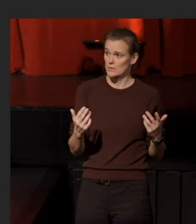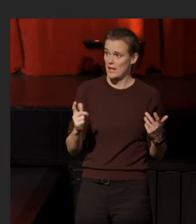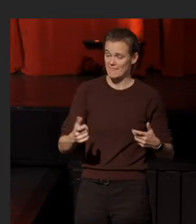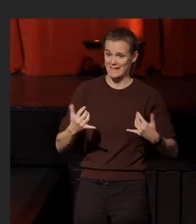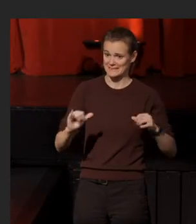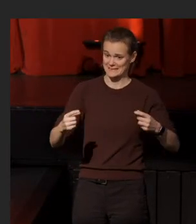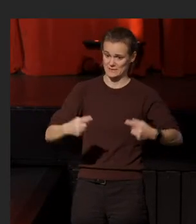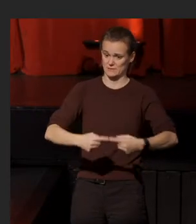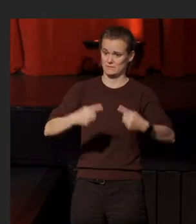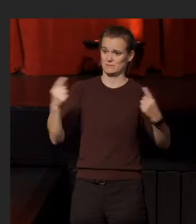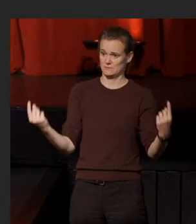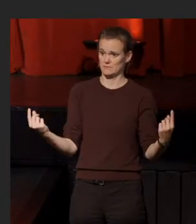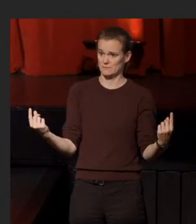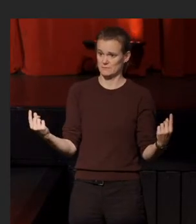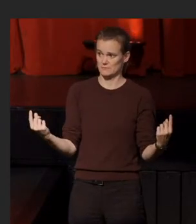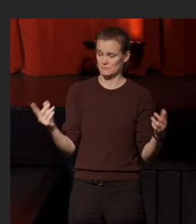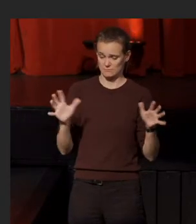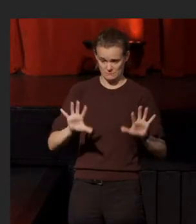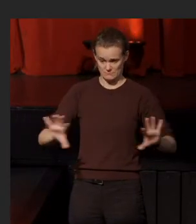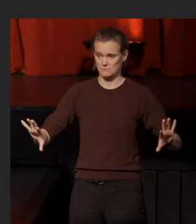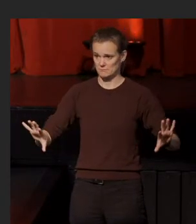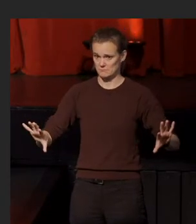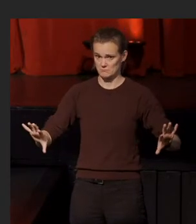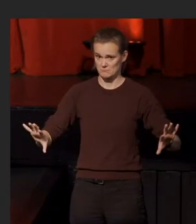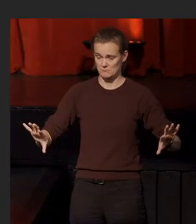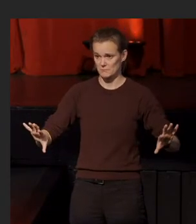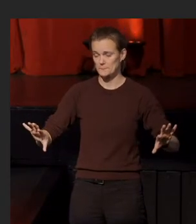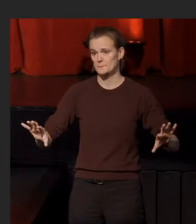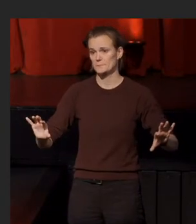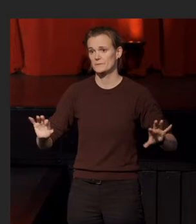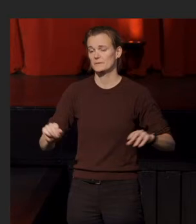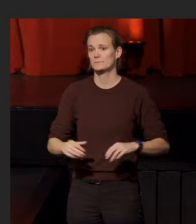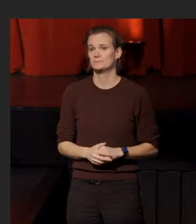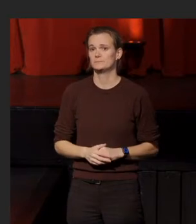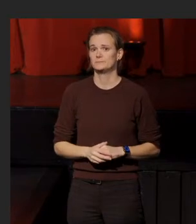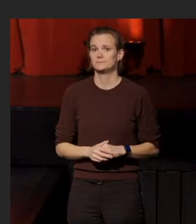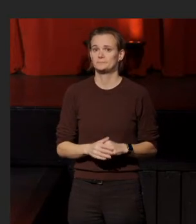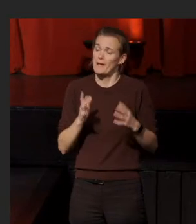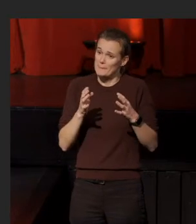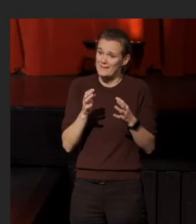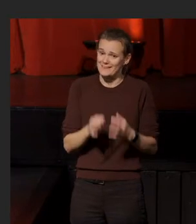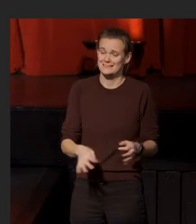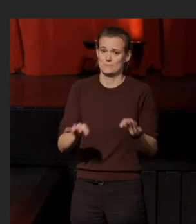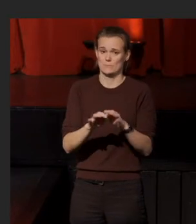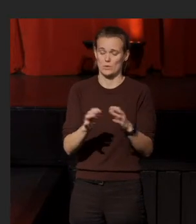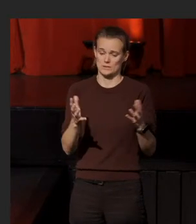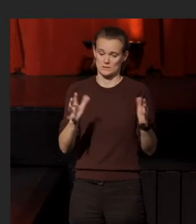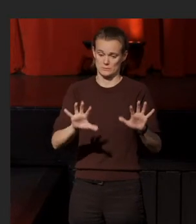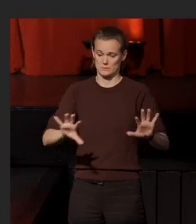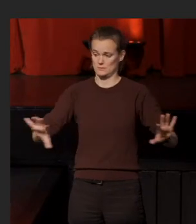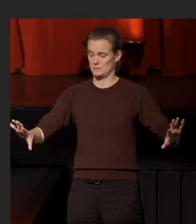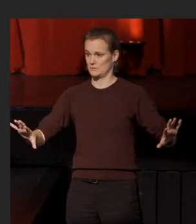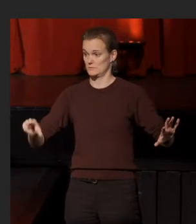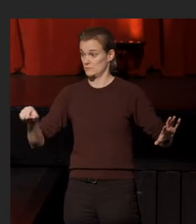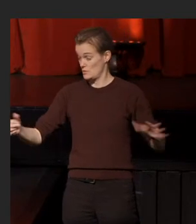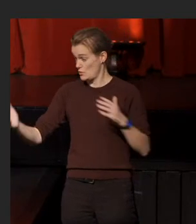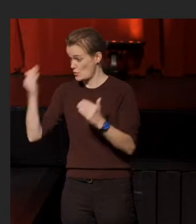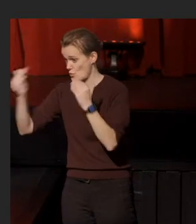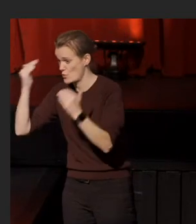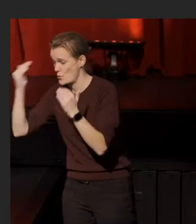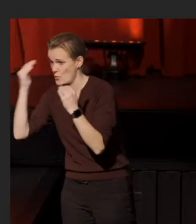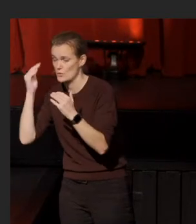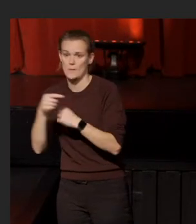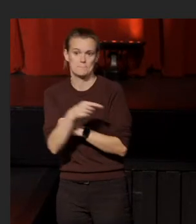is. There's that kind of polarization, and I think that that is a really important type of polarization for us to recognize in a